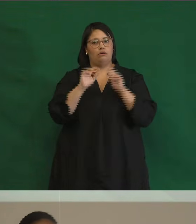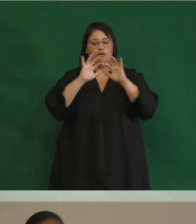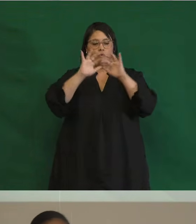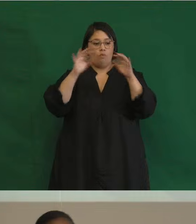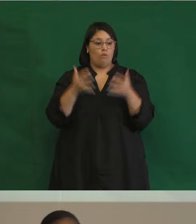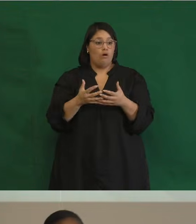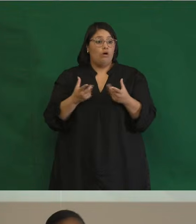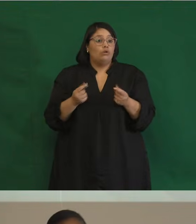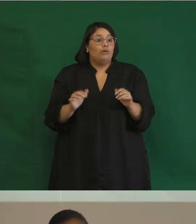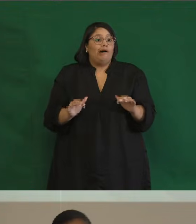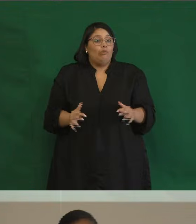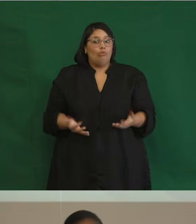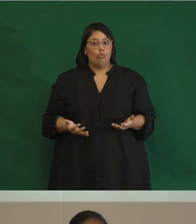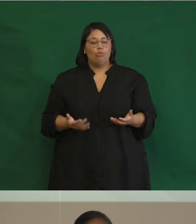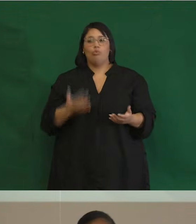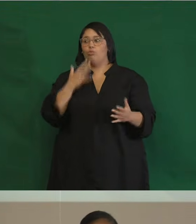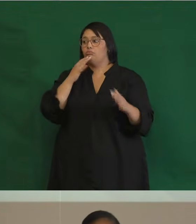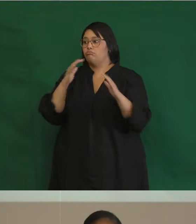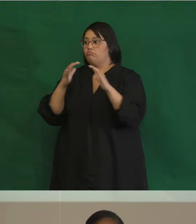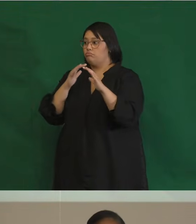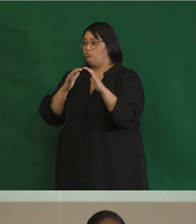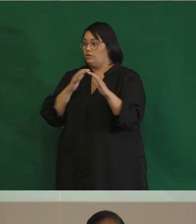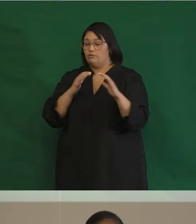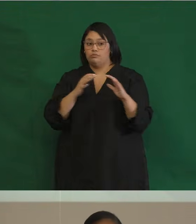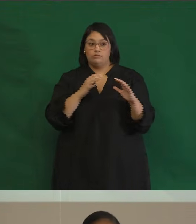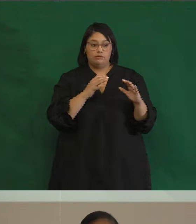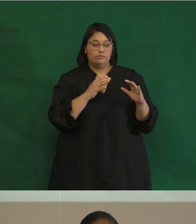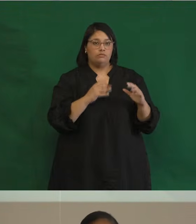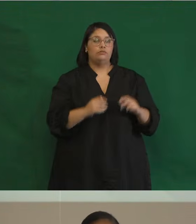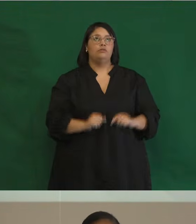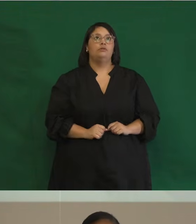through communication,